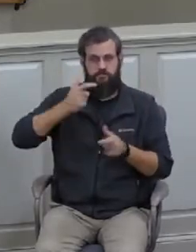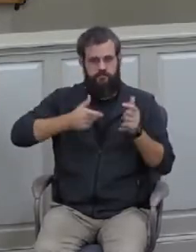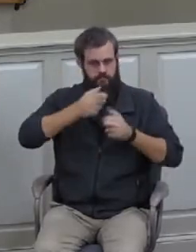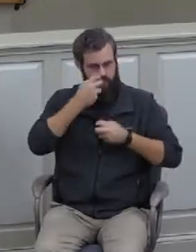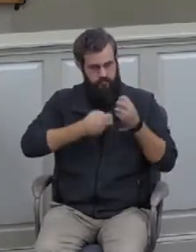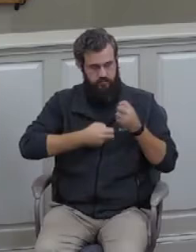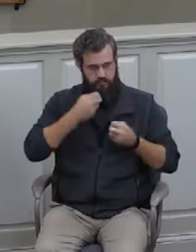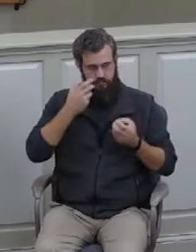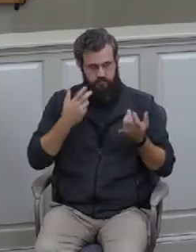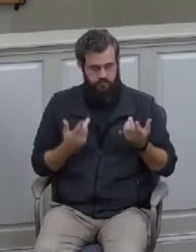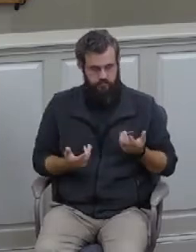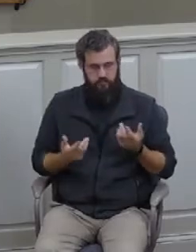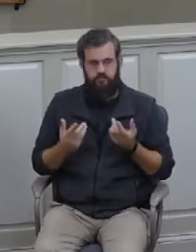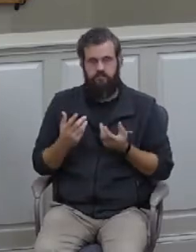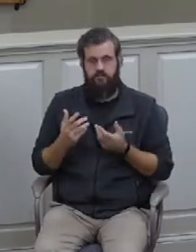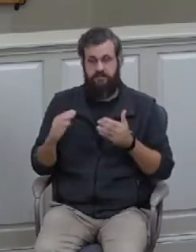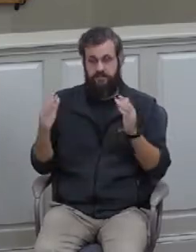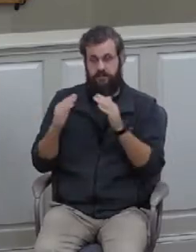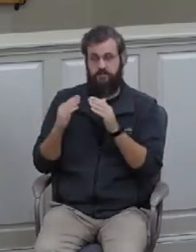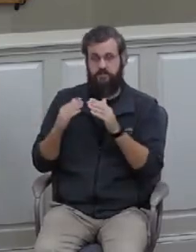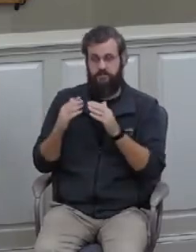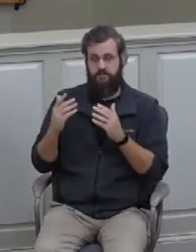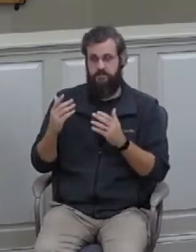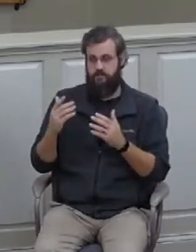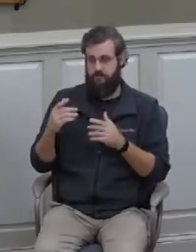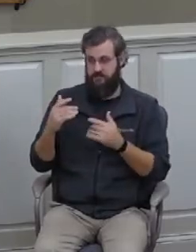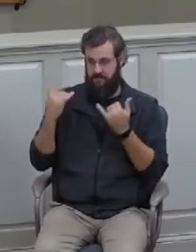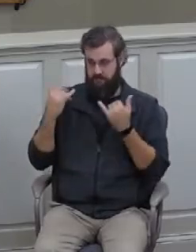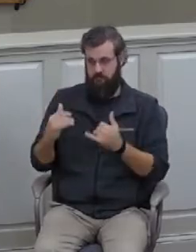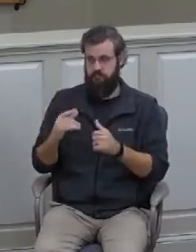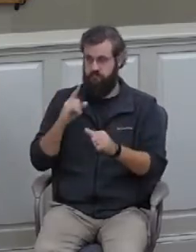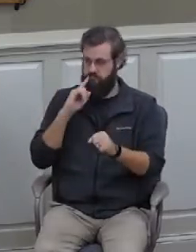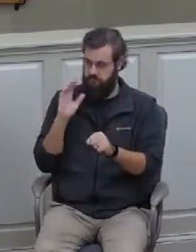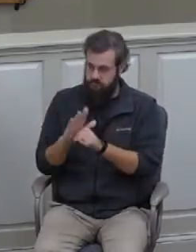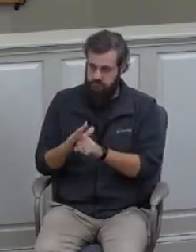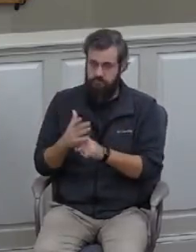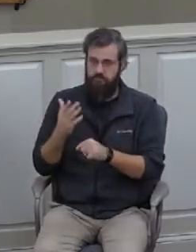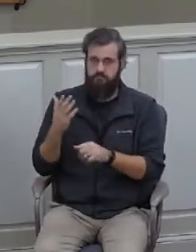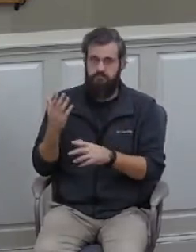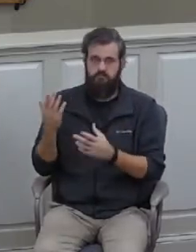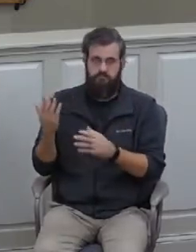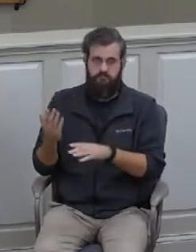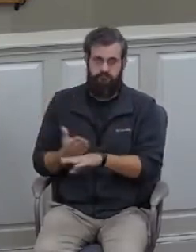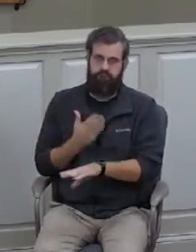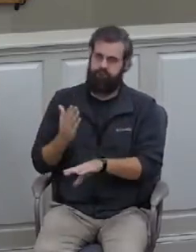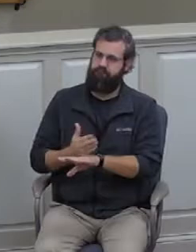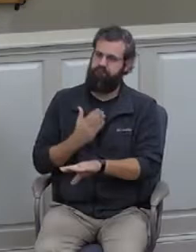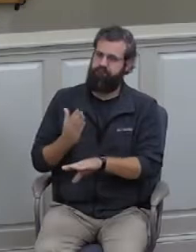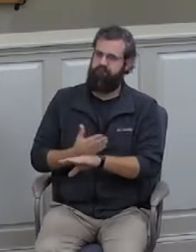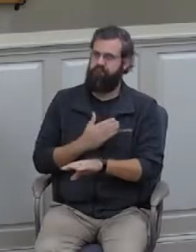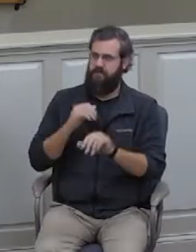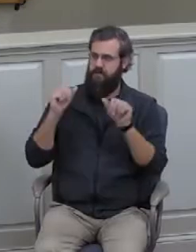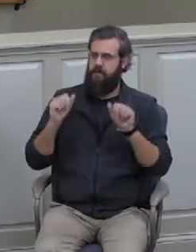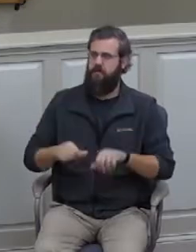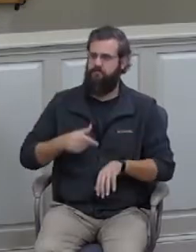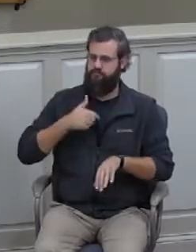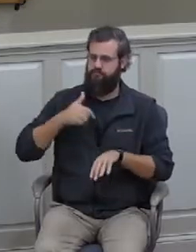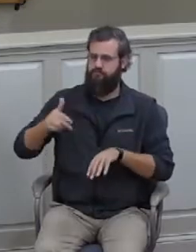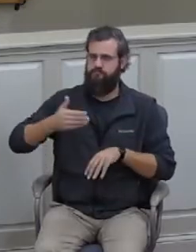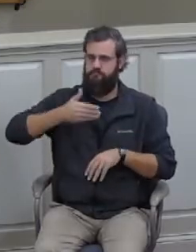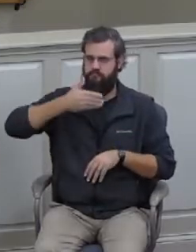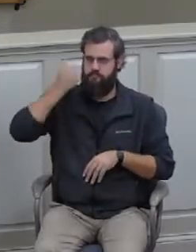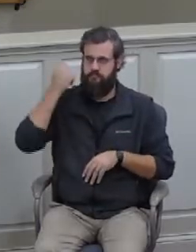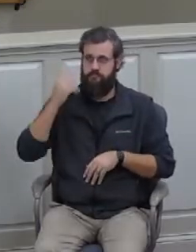others, but I do think that the city is making a good commitment to making things more walkable. I met with some